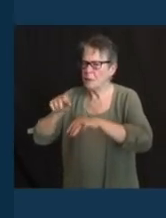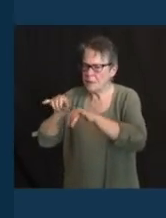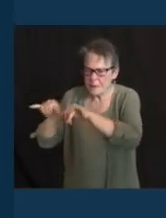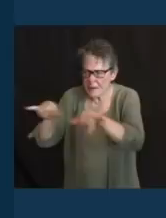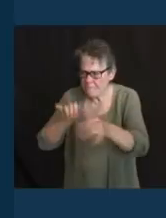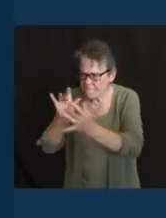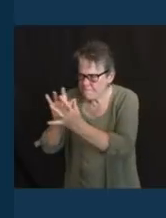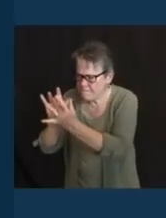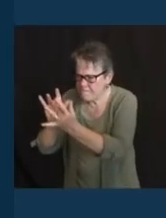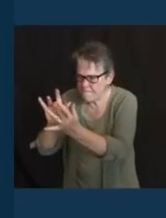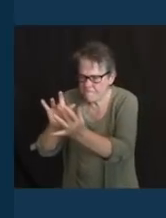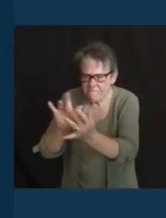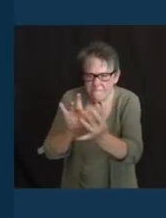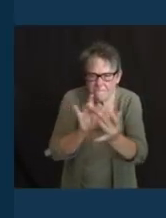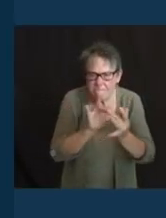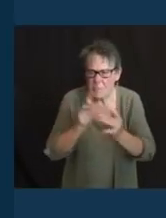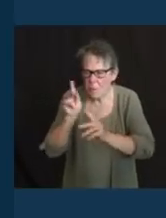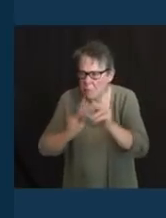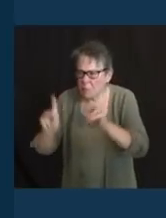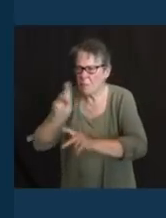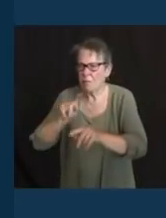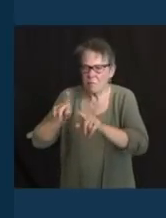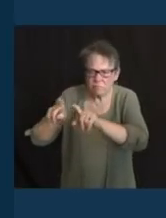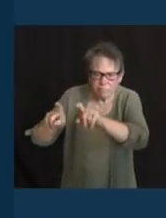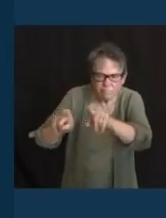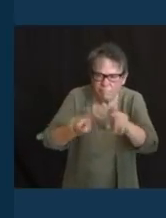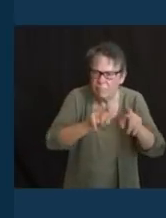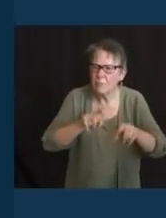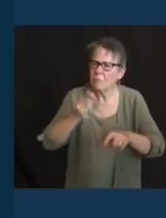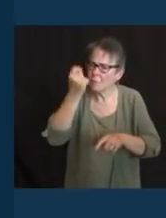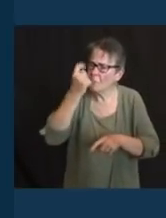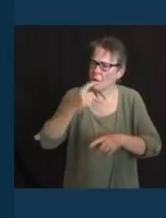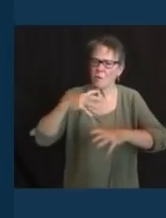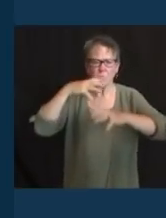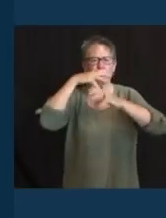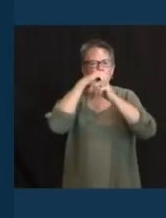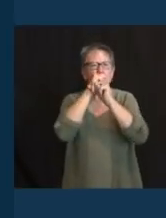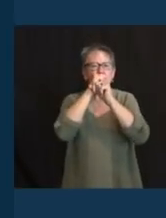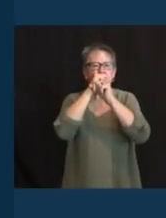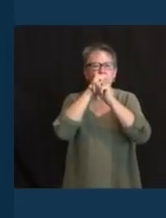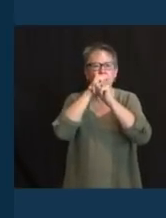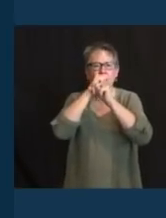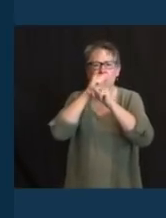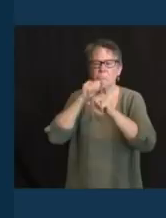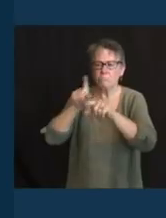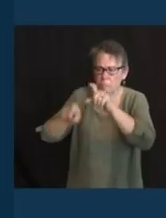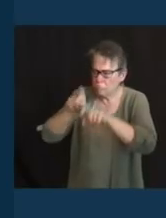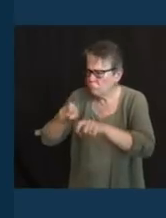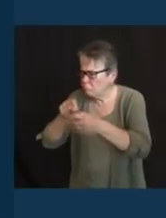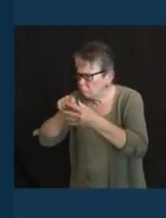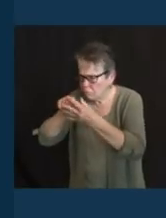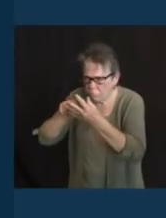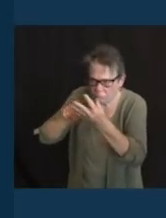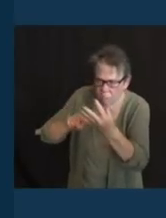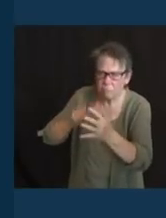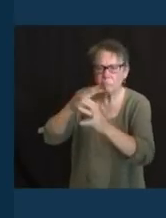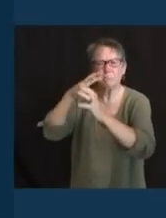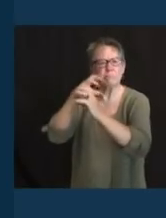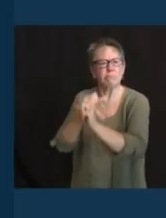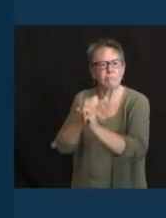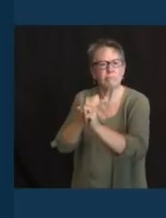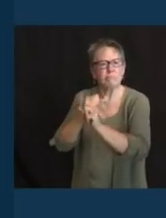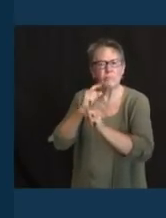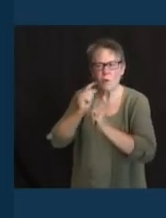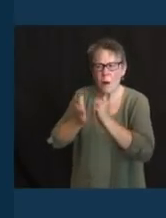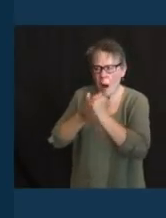no boundaries. So as we begin stage 2 of our restart on Monday, new contact tracers